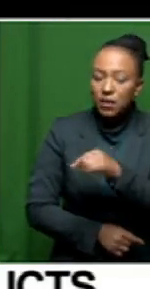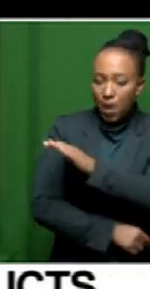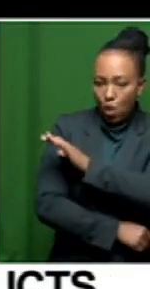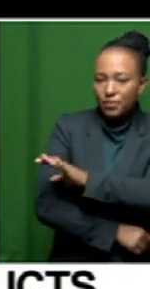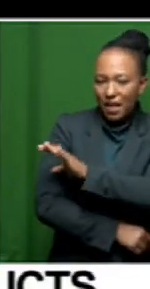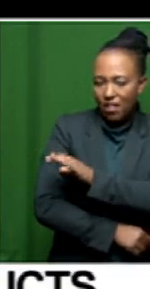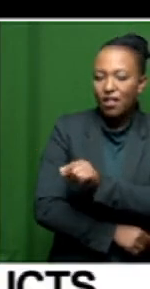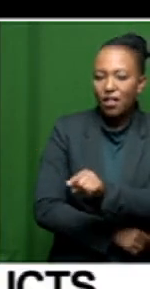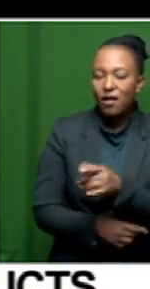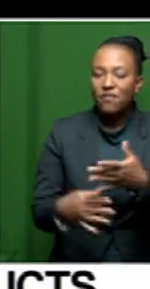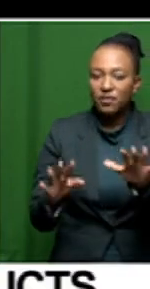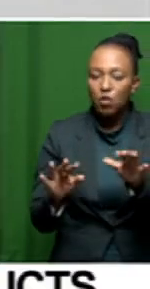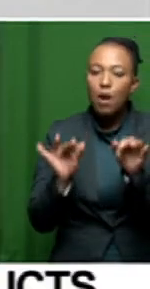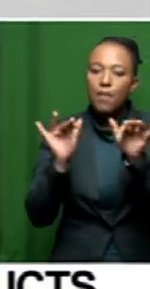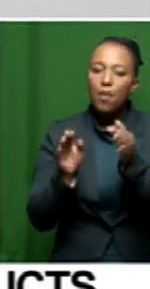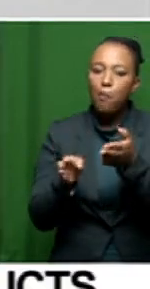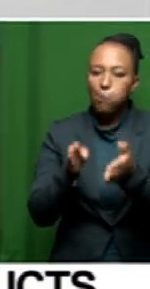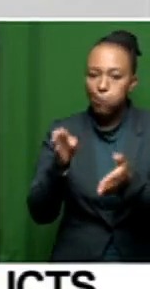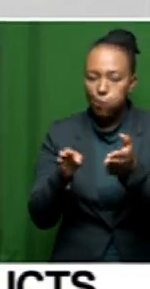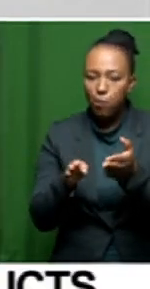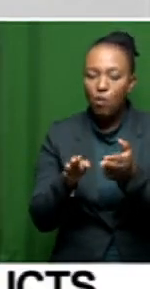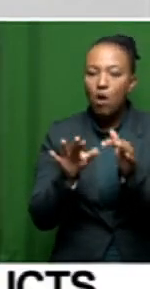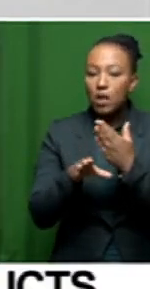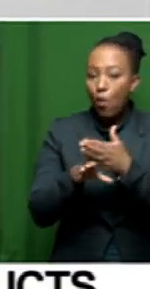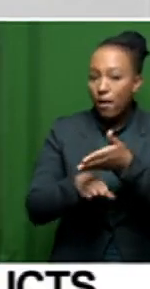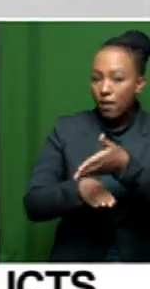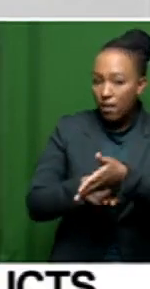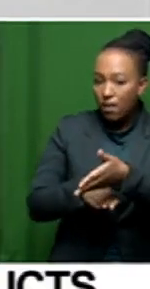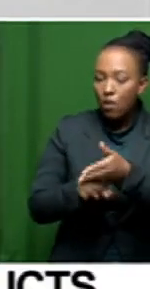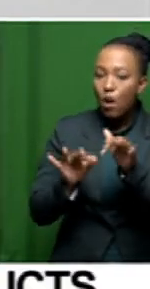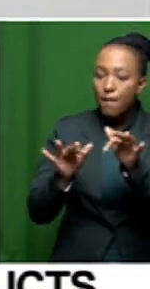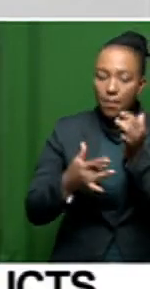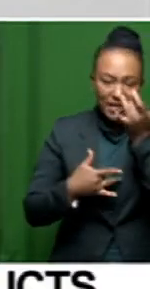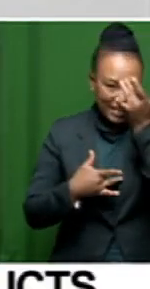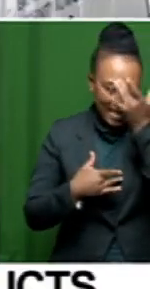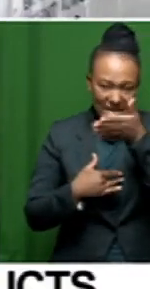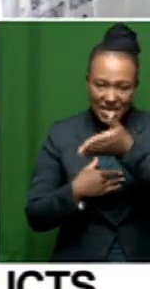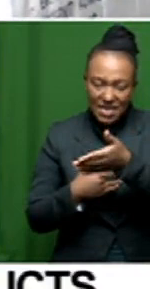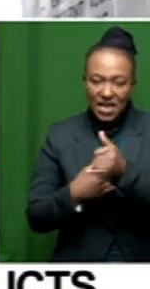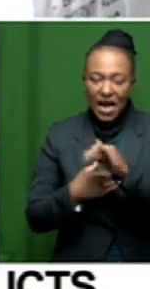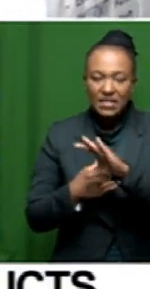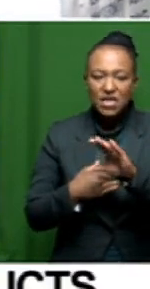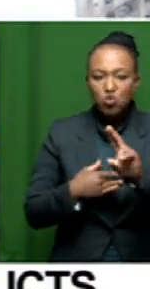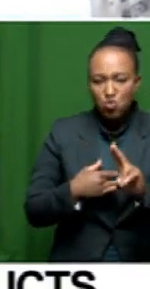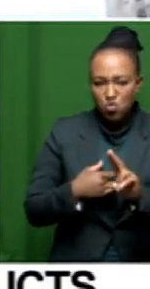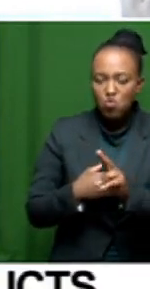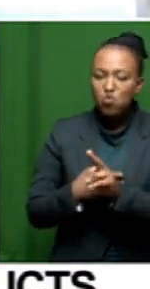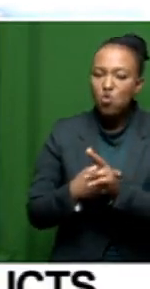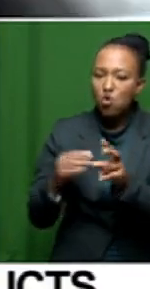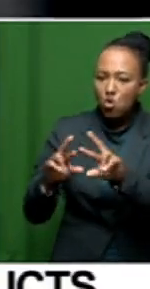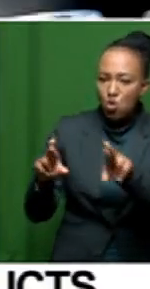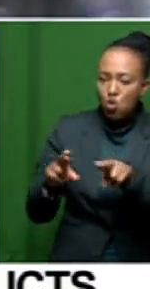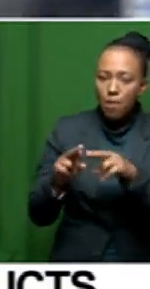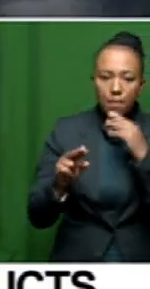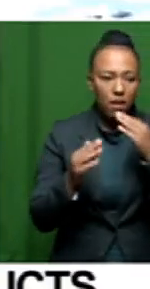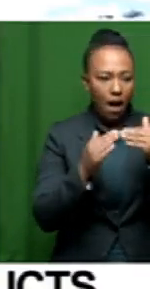the hospital that got people that are working, people that they are sick, ICU and whatever. It's not like